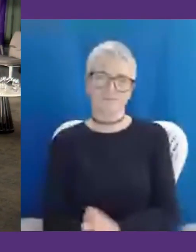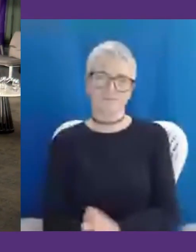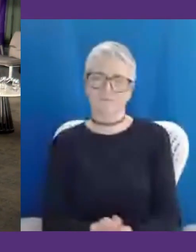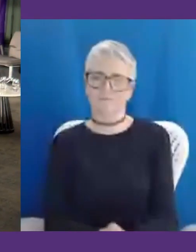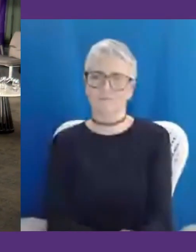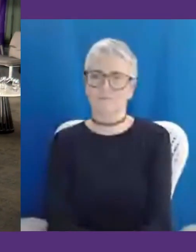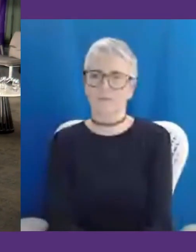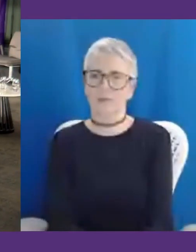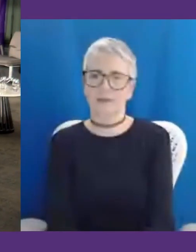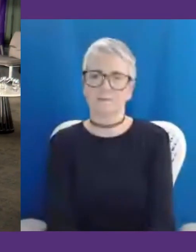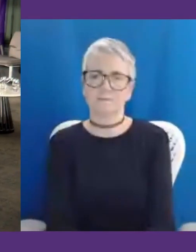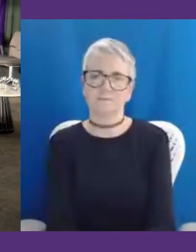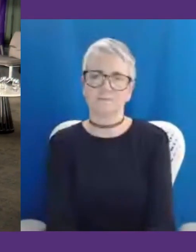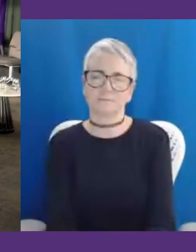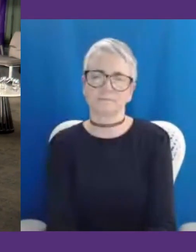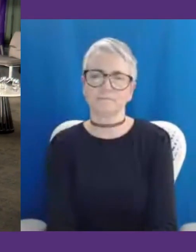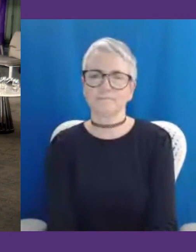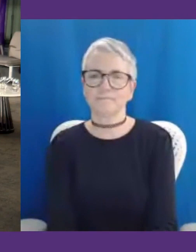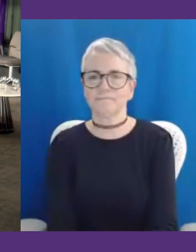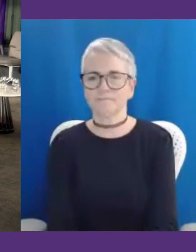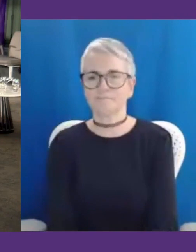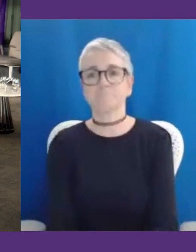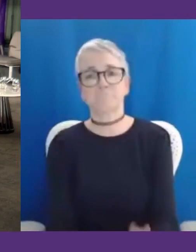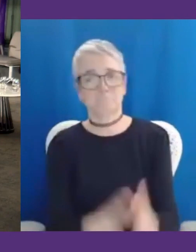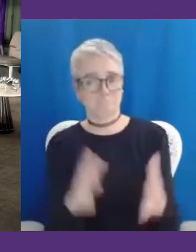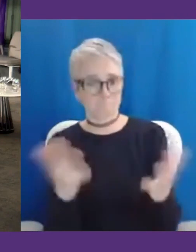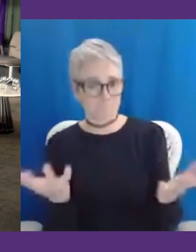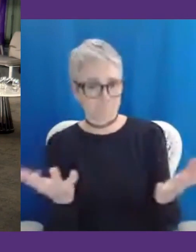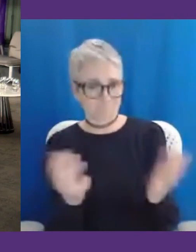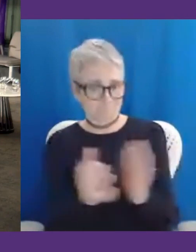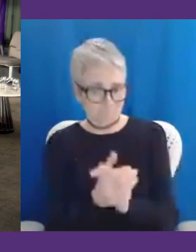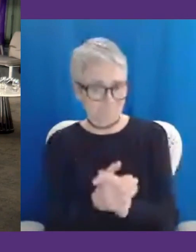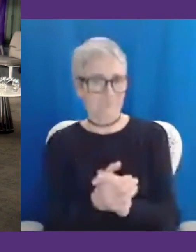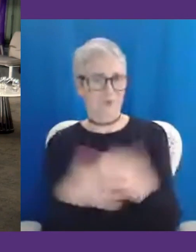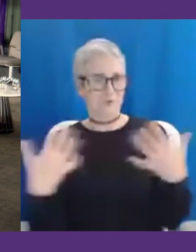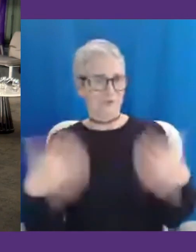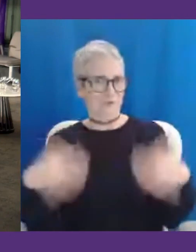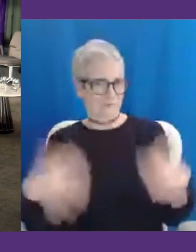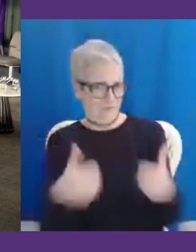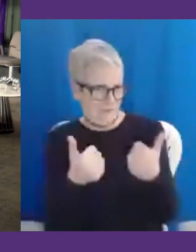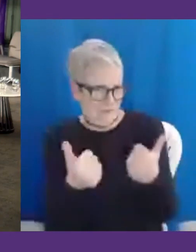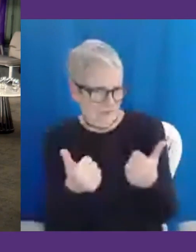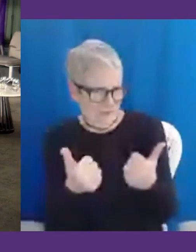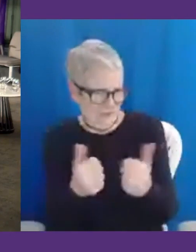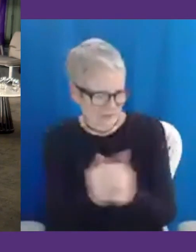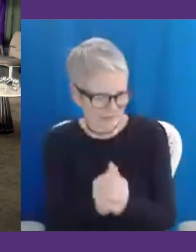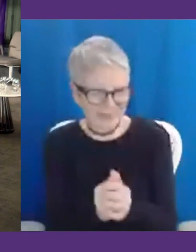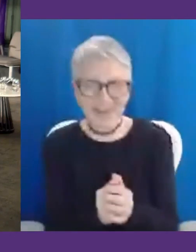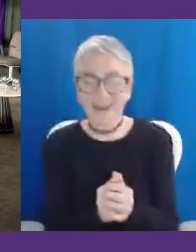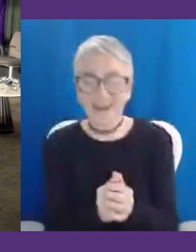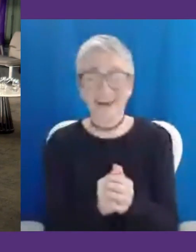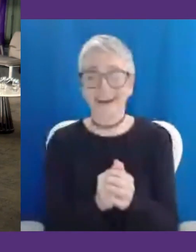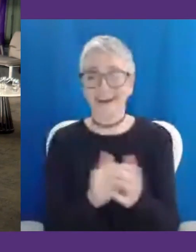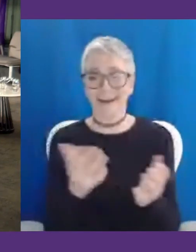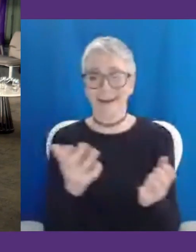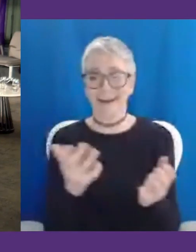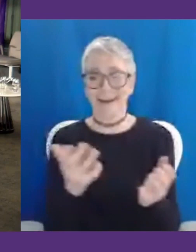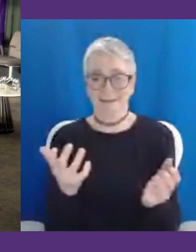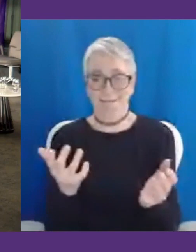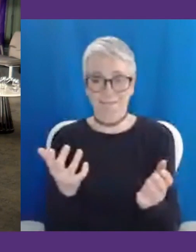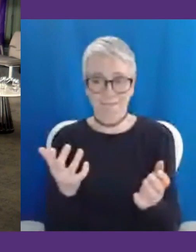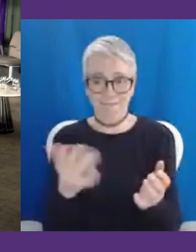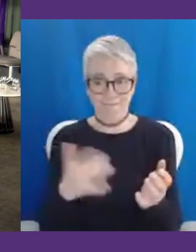So that's cool, wasn't it? He's, I don't know, presumably he will be interviewing Elon Musk next, because that is his